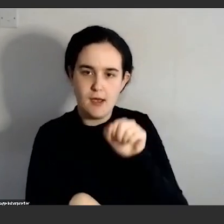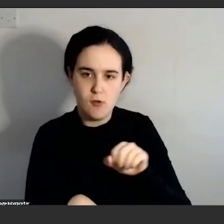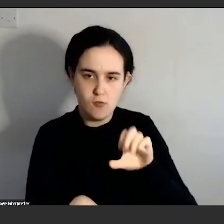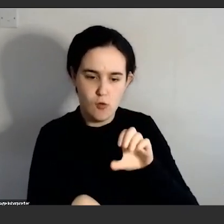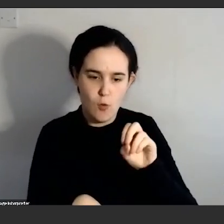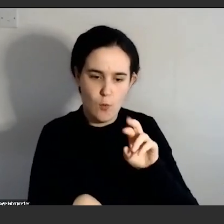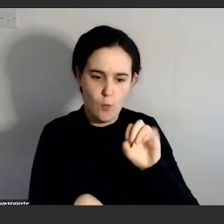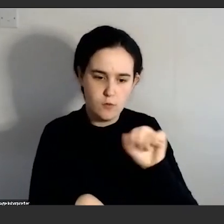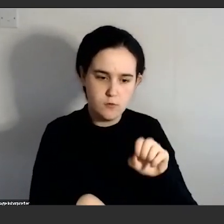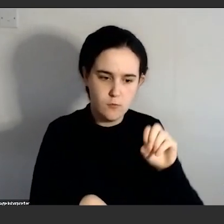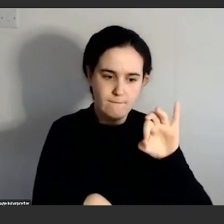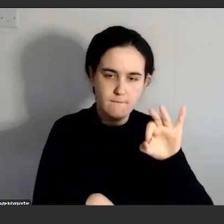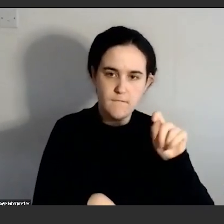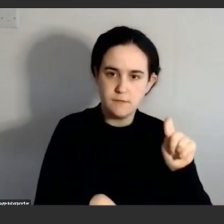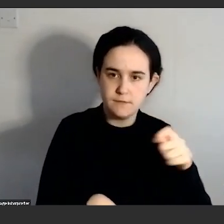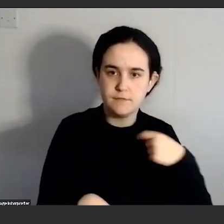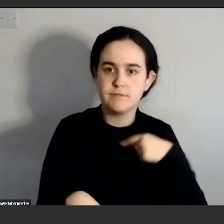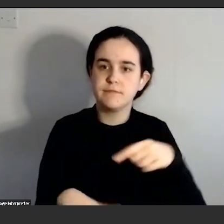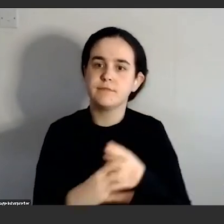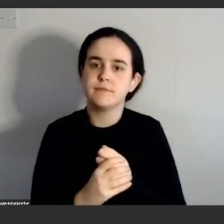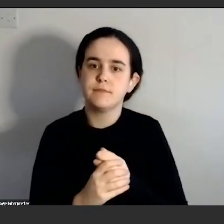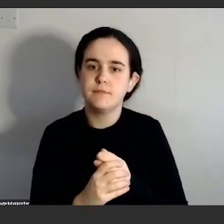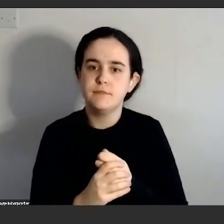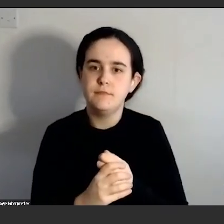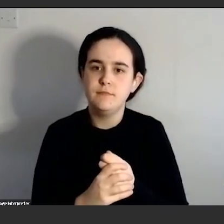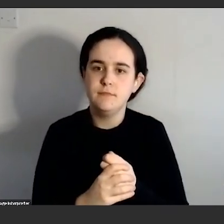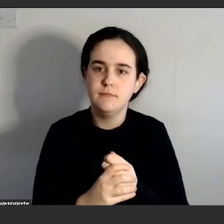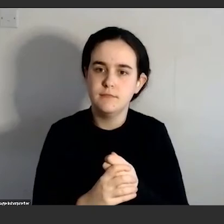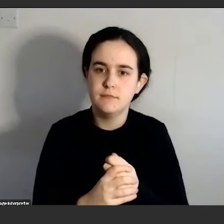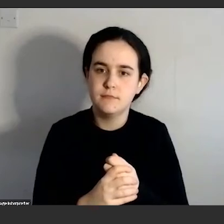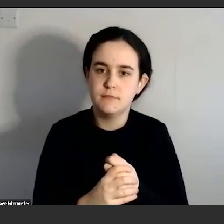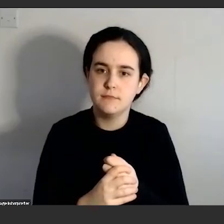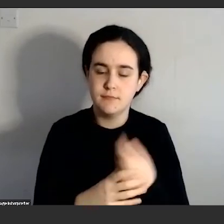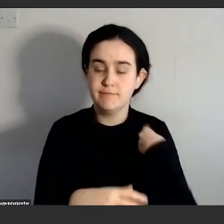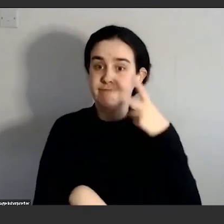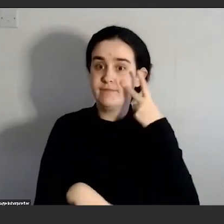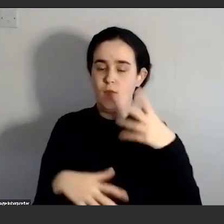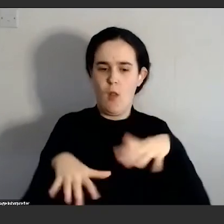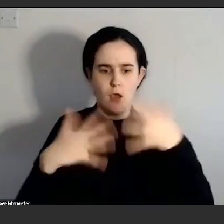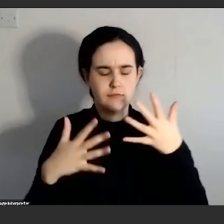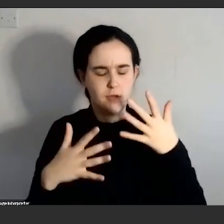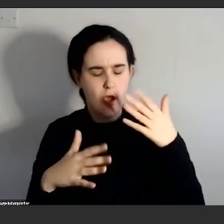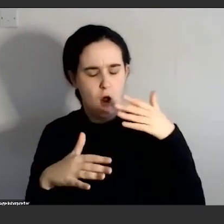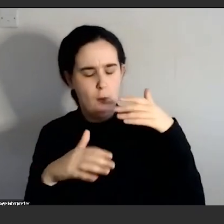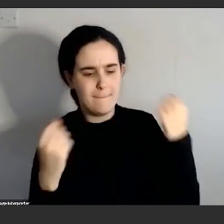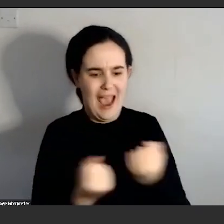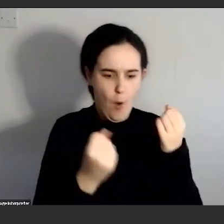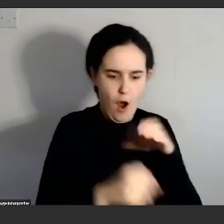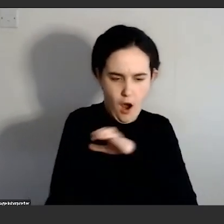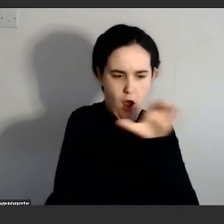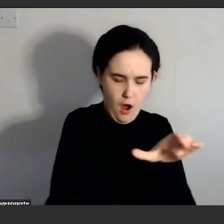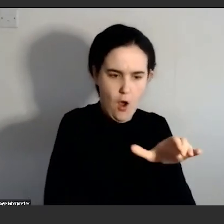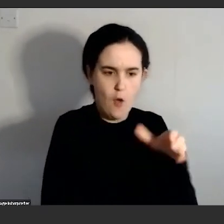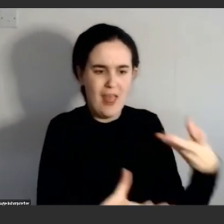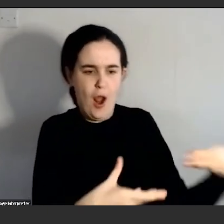And then you think about the importance of technology, particularly in this now virtual world that we're living in. It's never been more important than